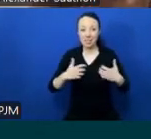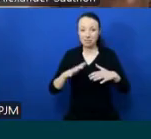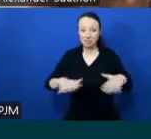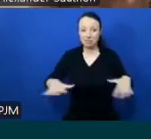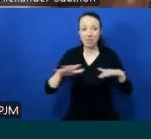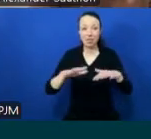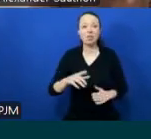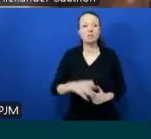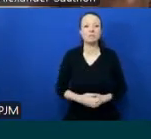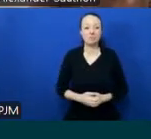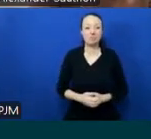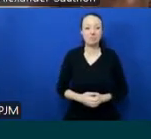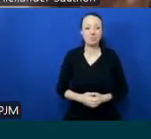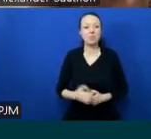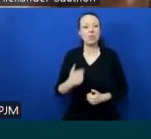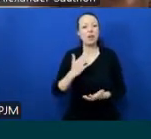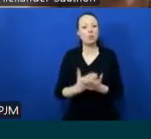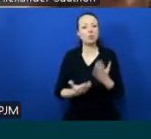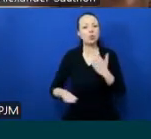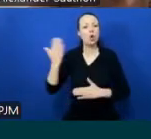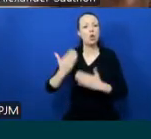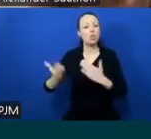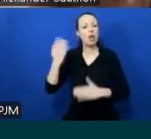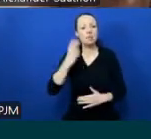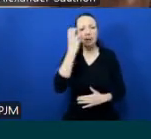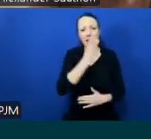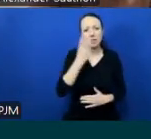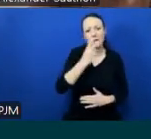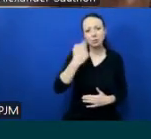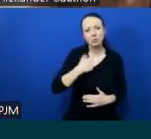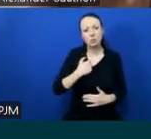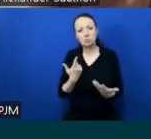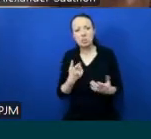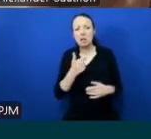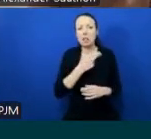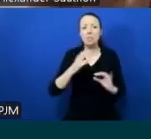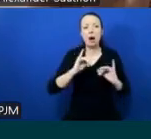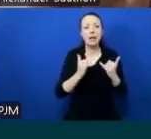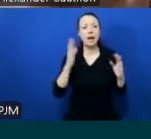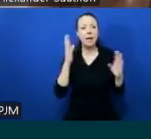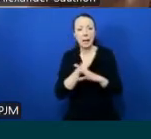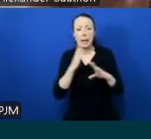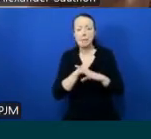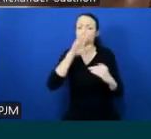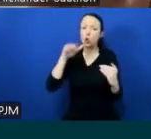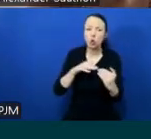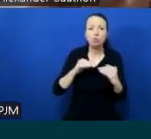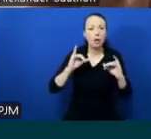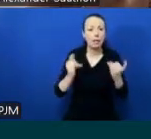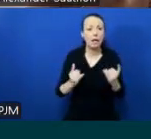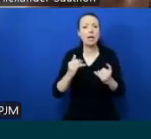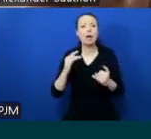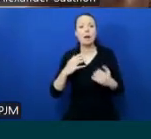experience in climate adaptation, biodiversity, and sustainable urban development. So this